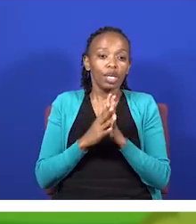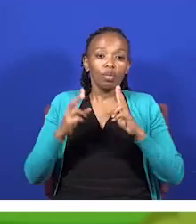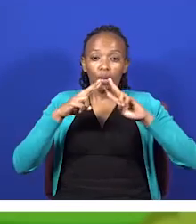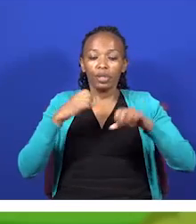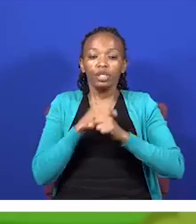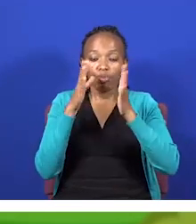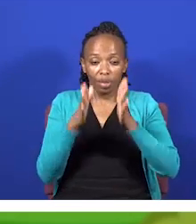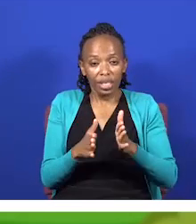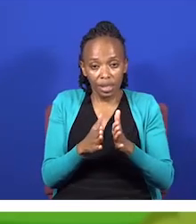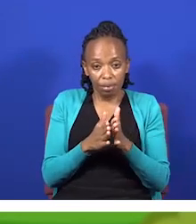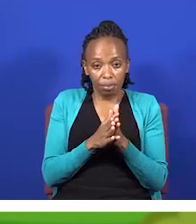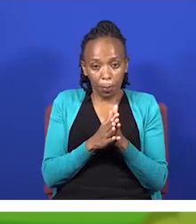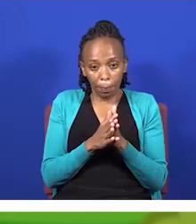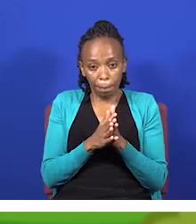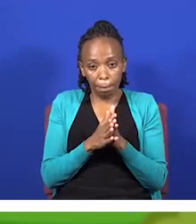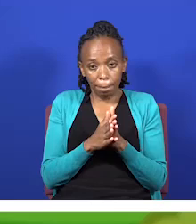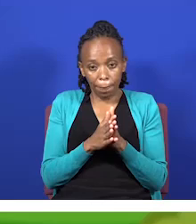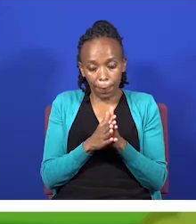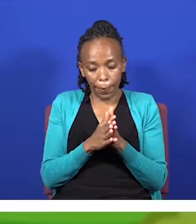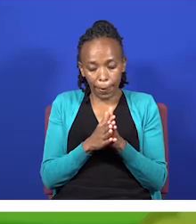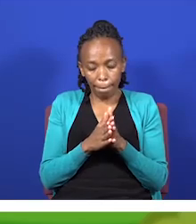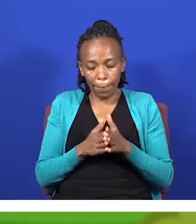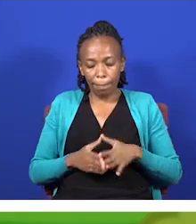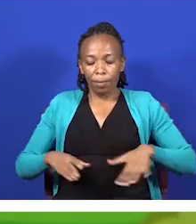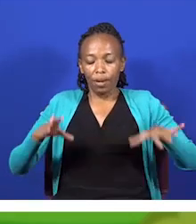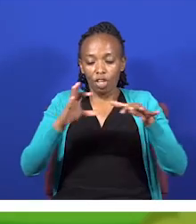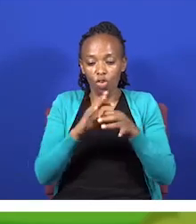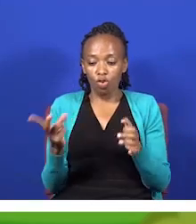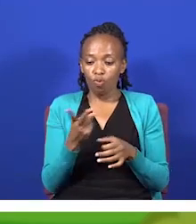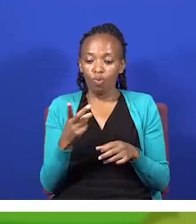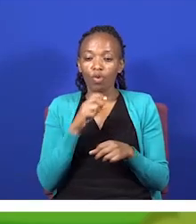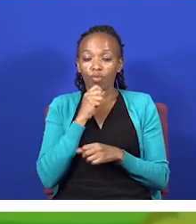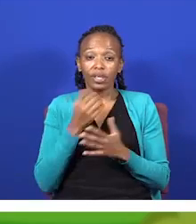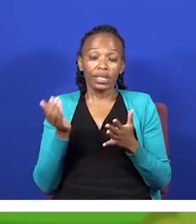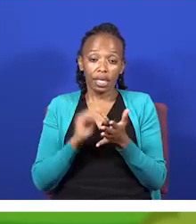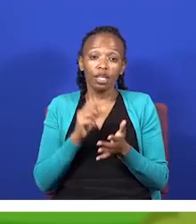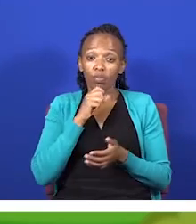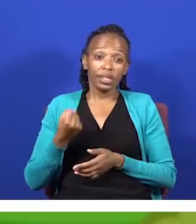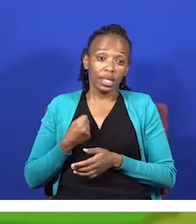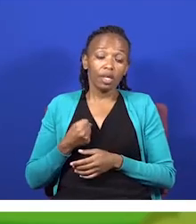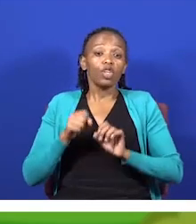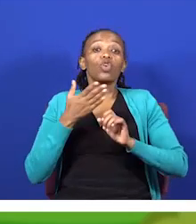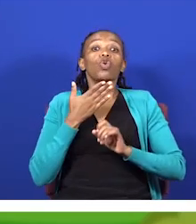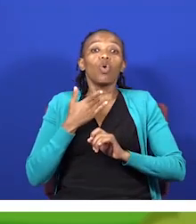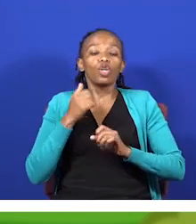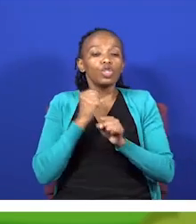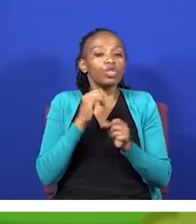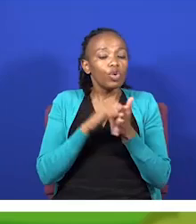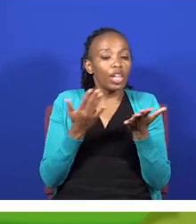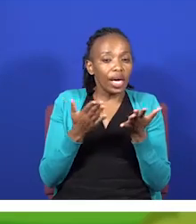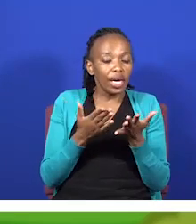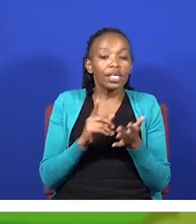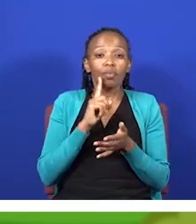peacemaker. He made the two get back together again. Boys and girls, would you want to do that?